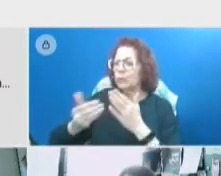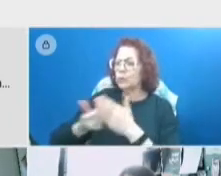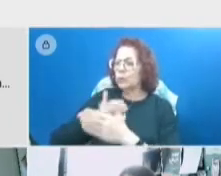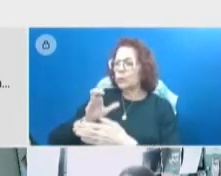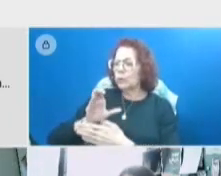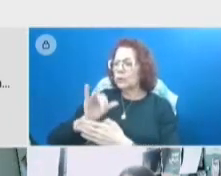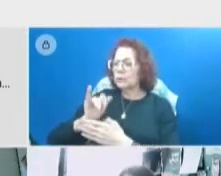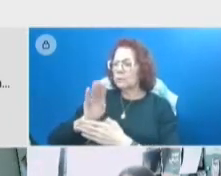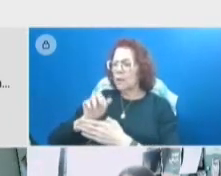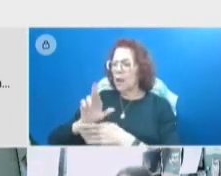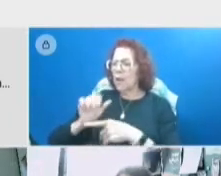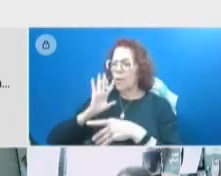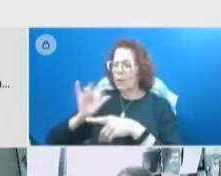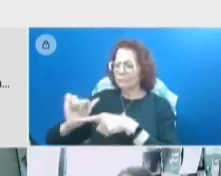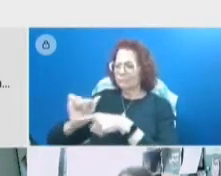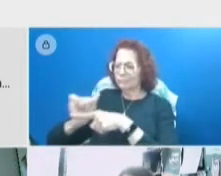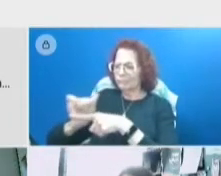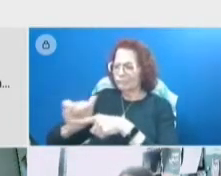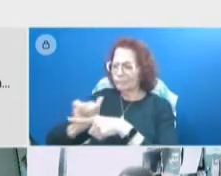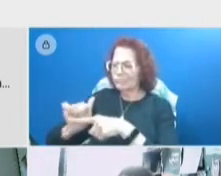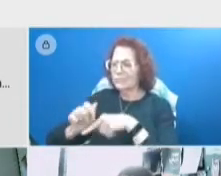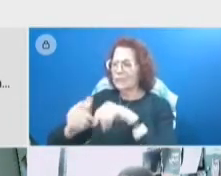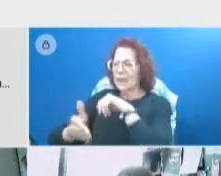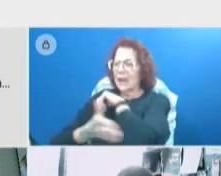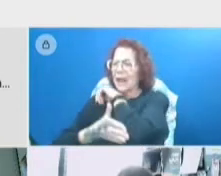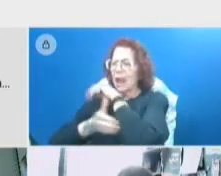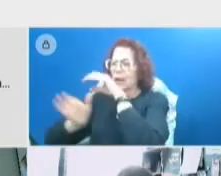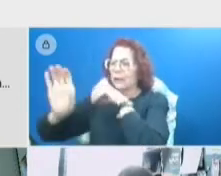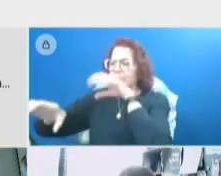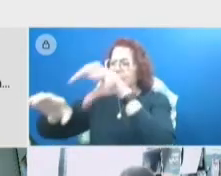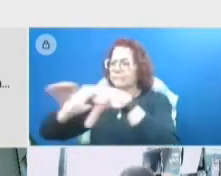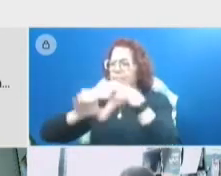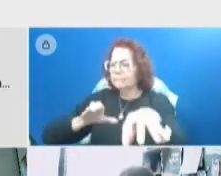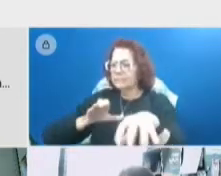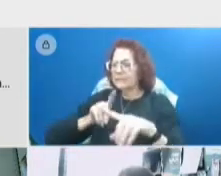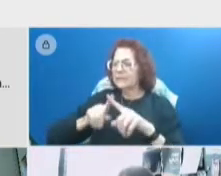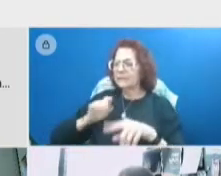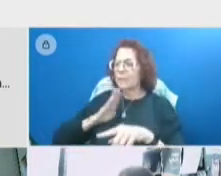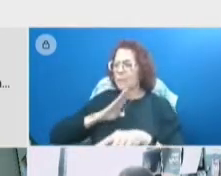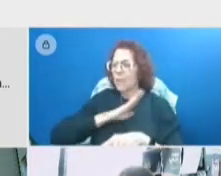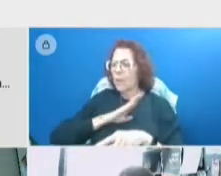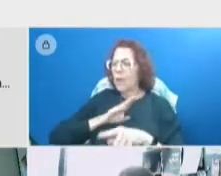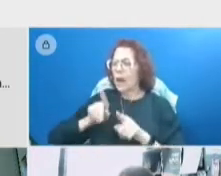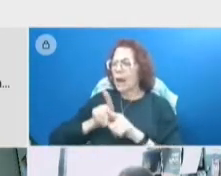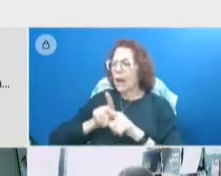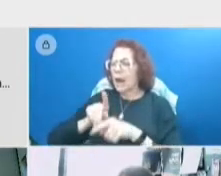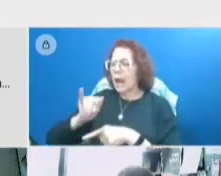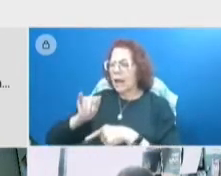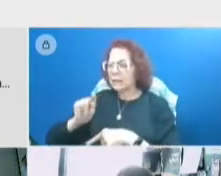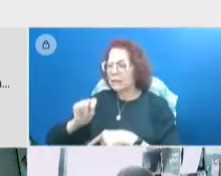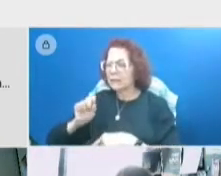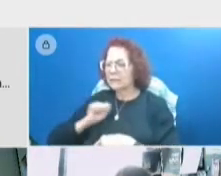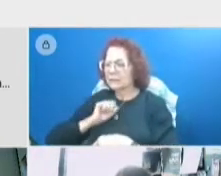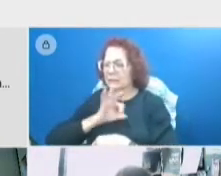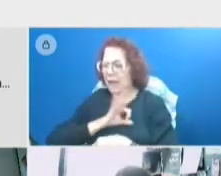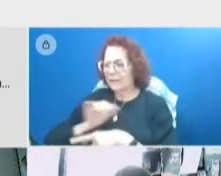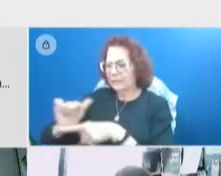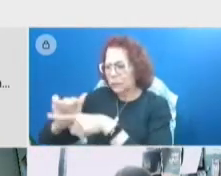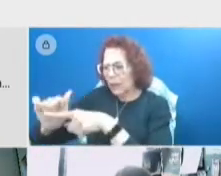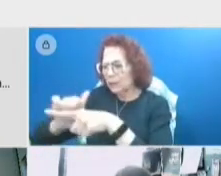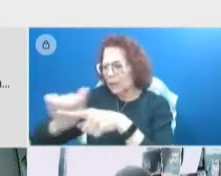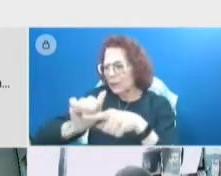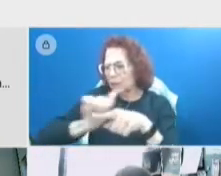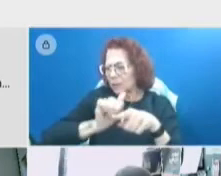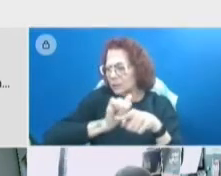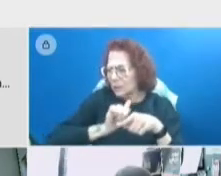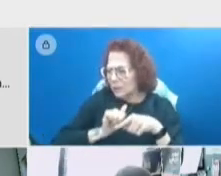county boards and state board personnel and some county IT staff as well. For the website, we posted the